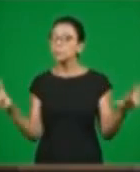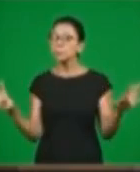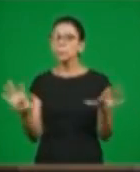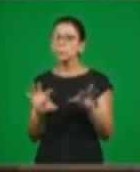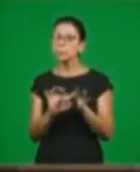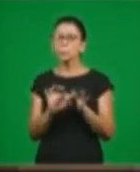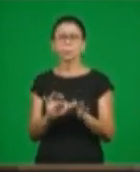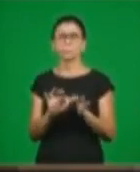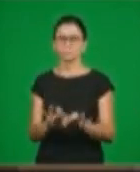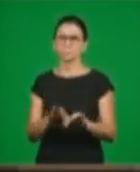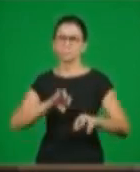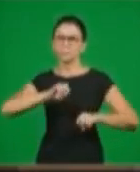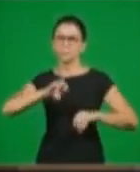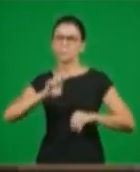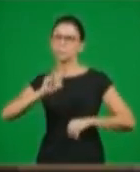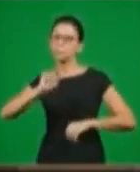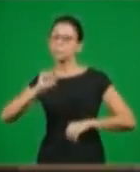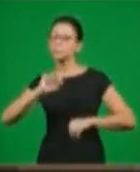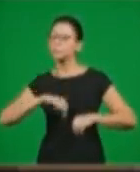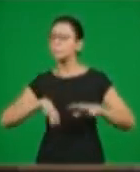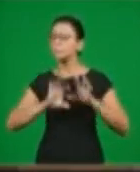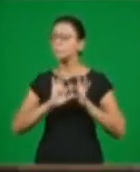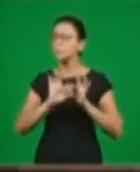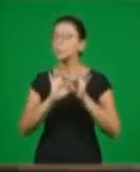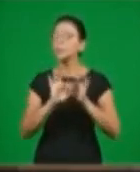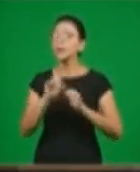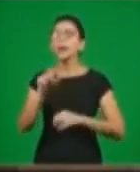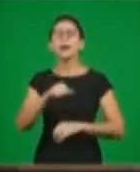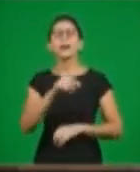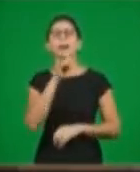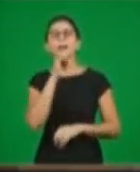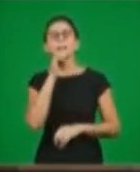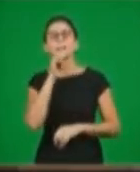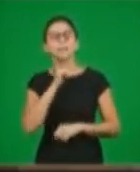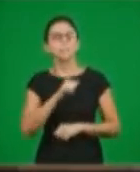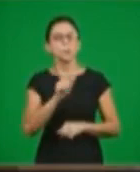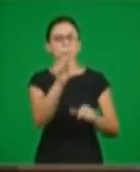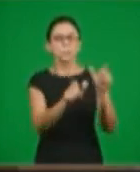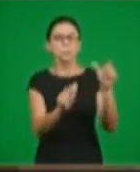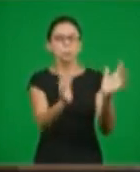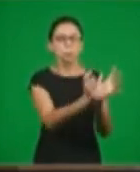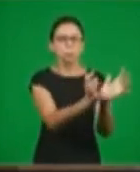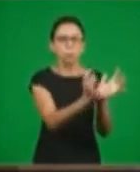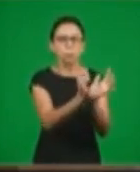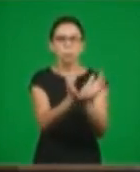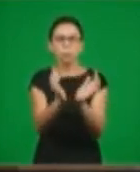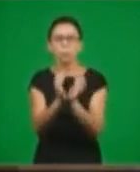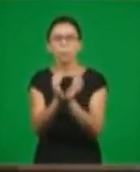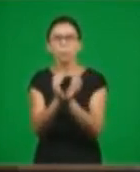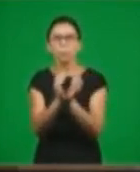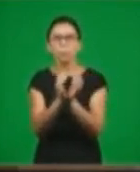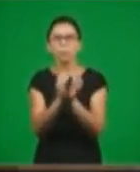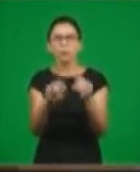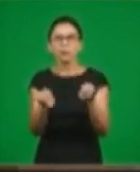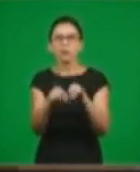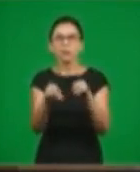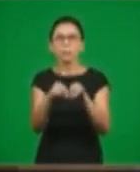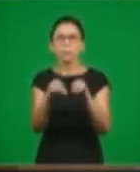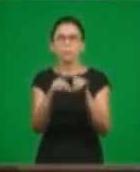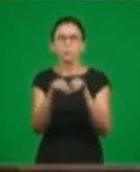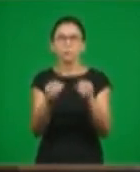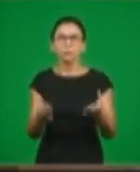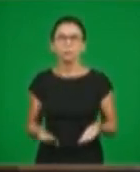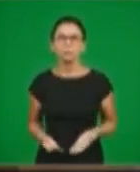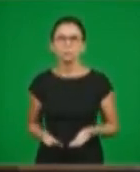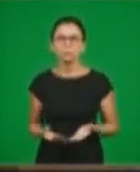It was fellowship, to show what is fellowship. Fellowship is not to group some people,